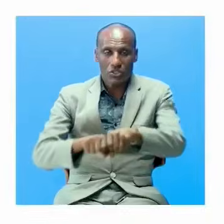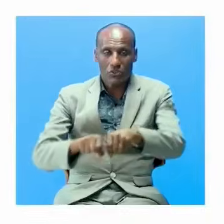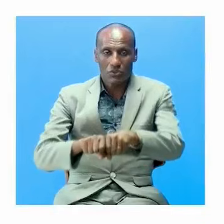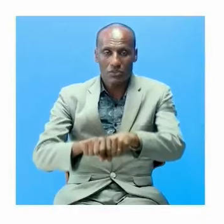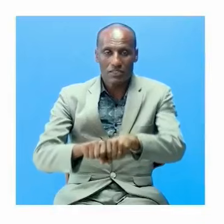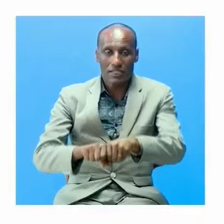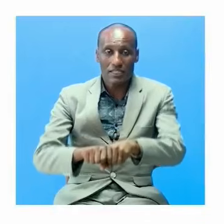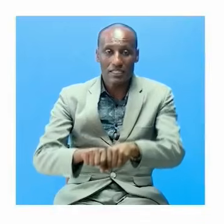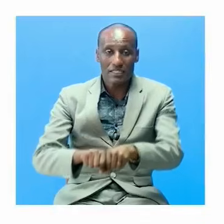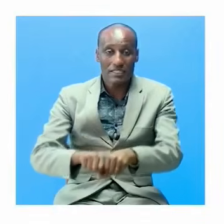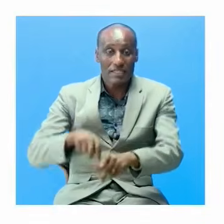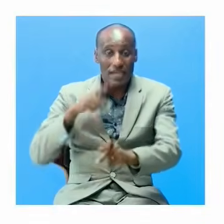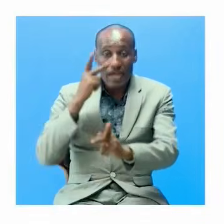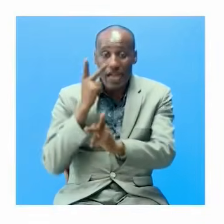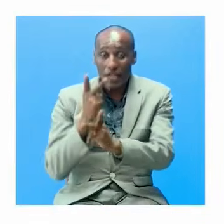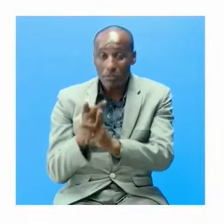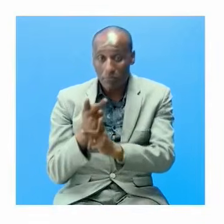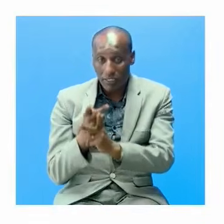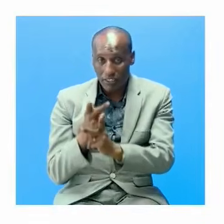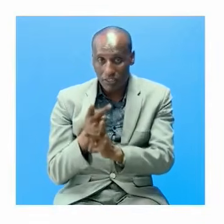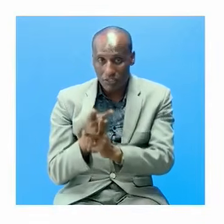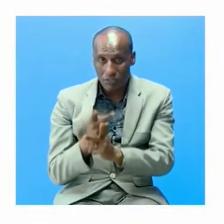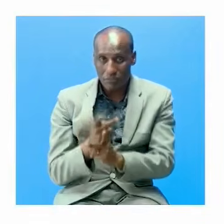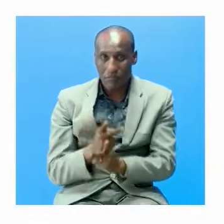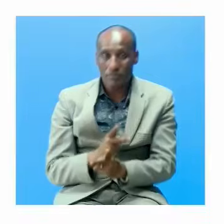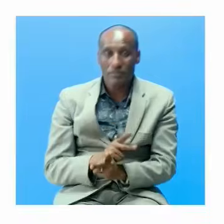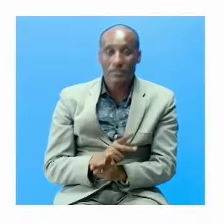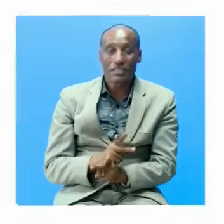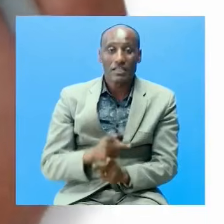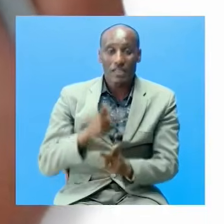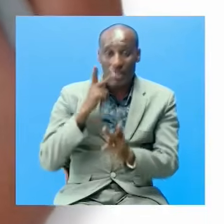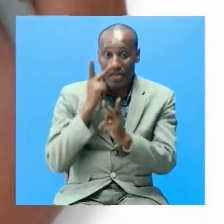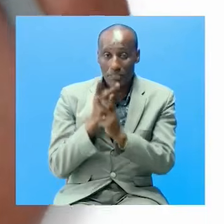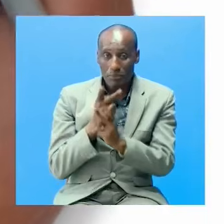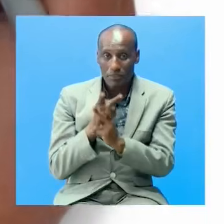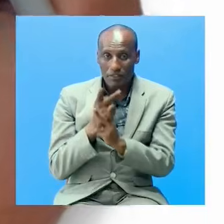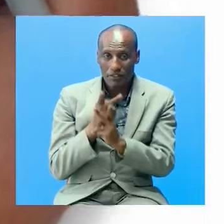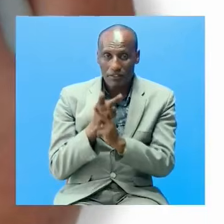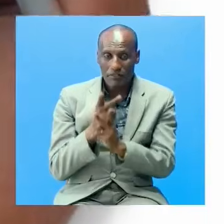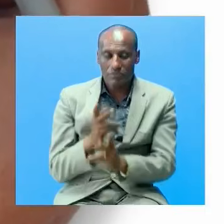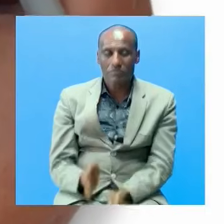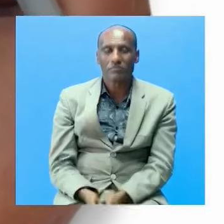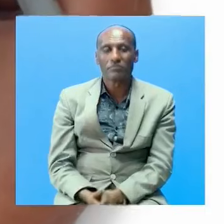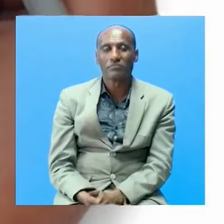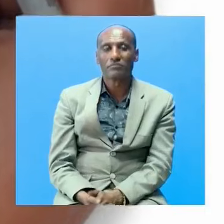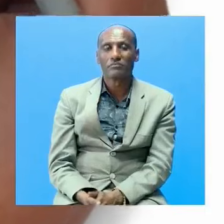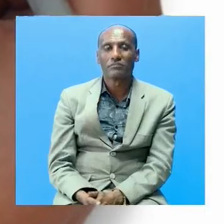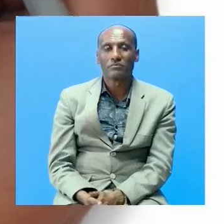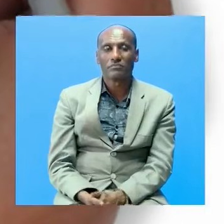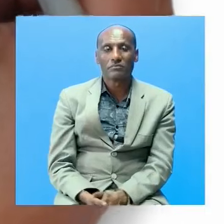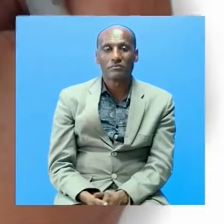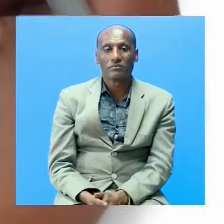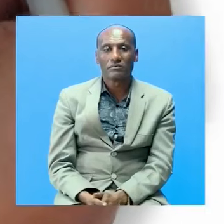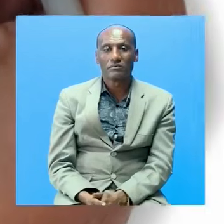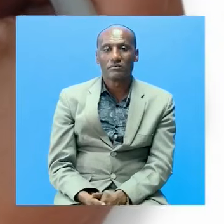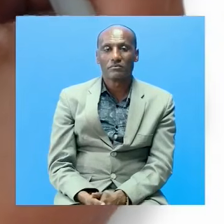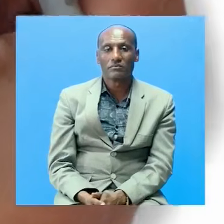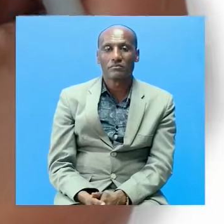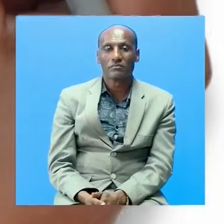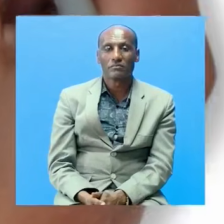buy shoes. What is this? It is expectation. In this case, we are talking